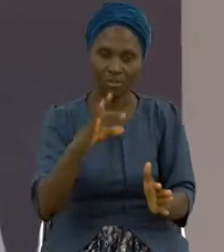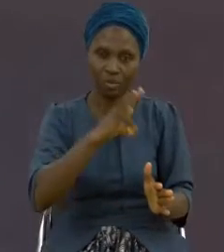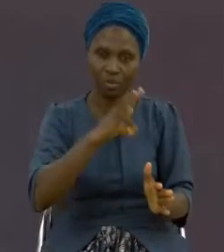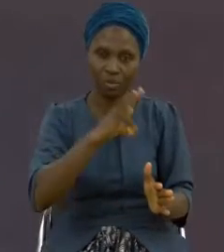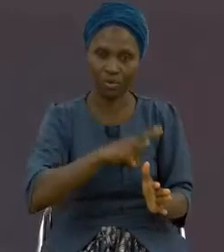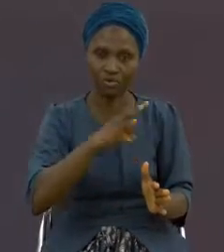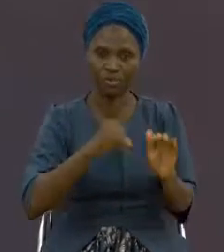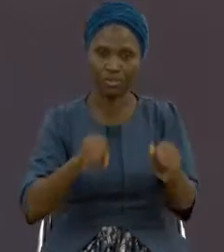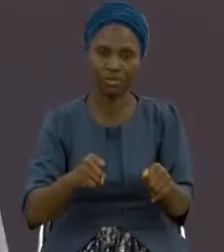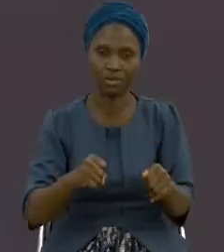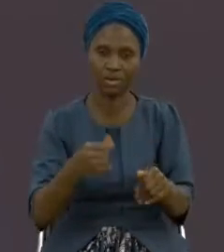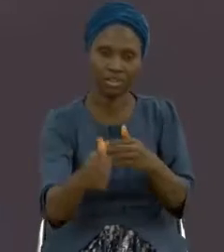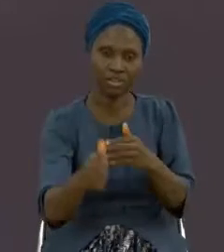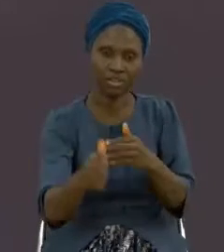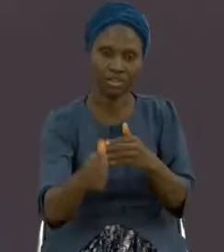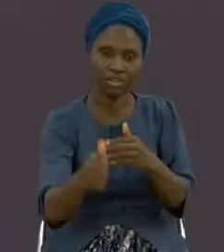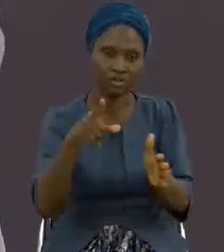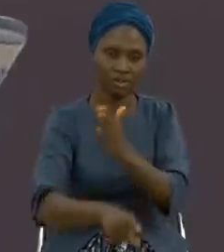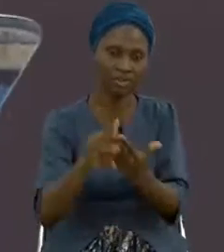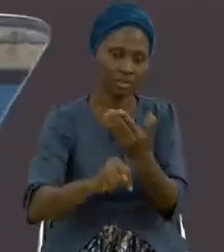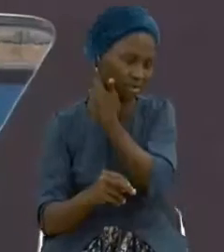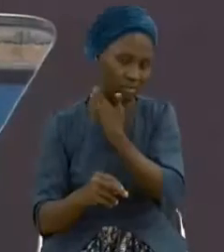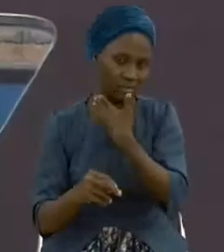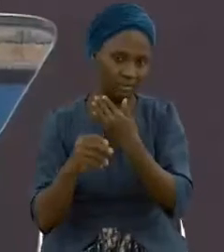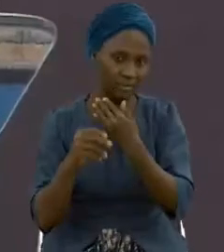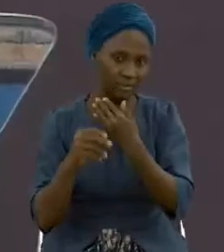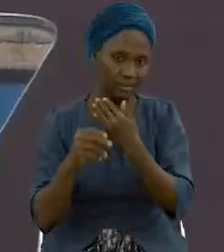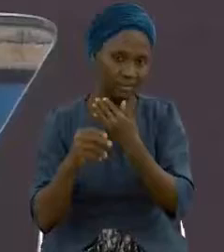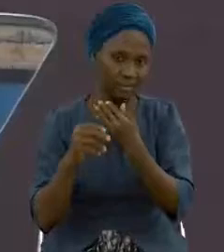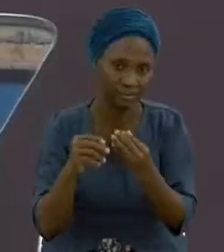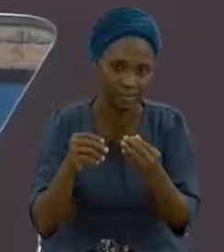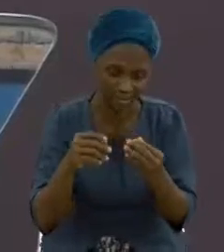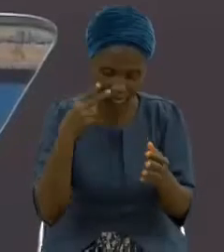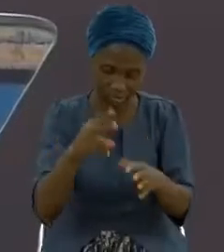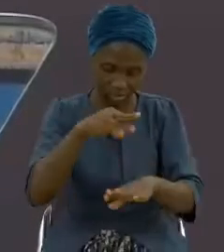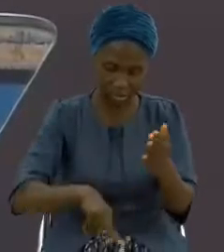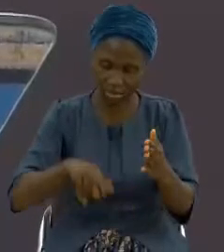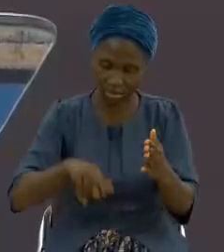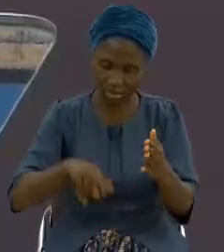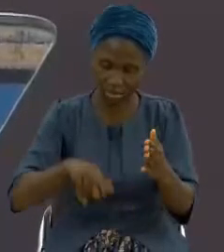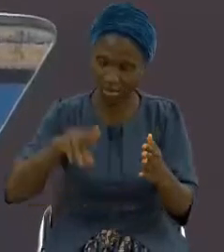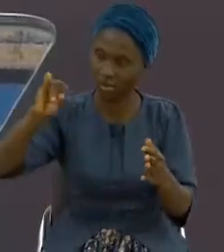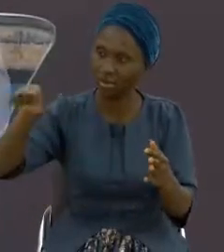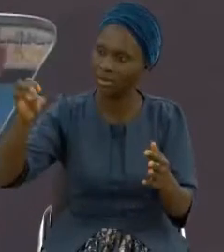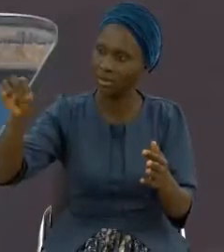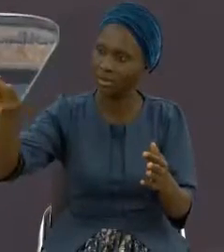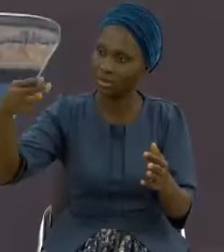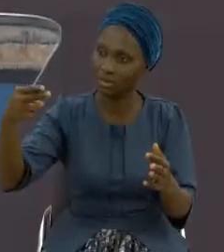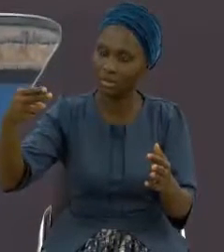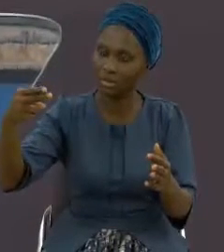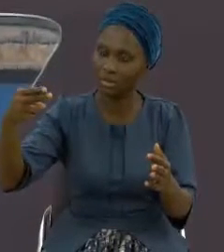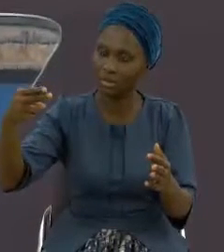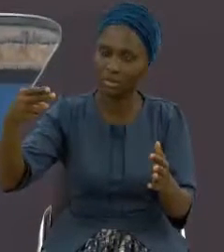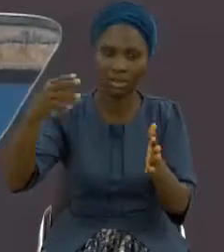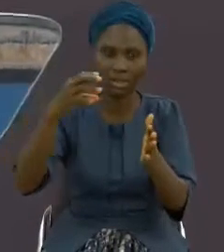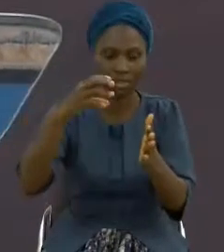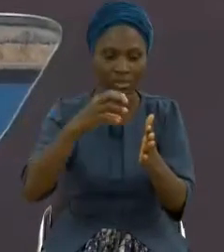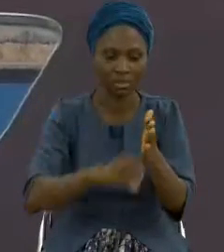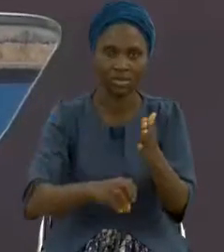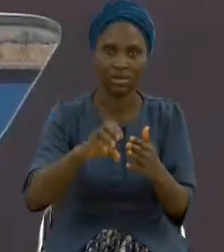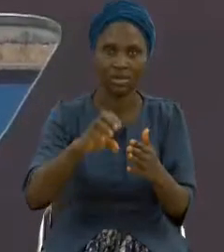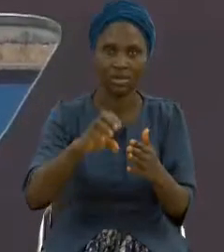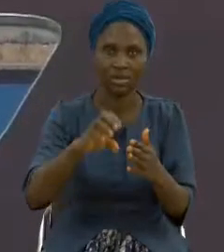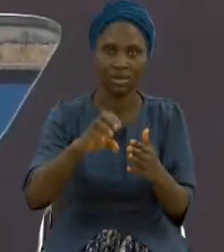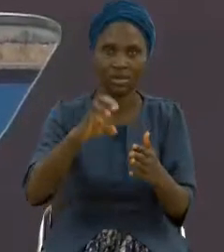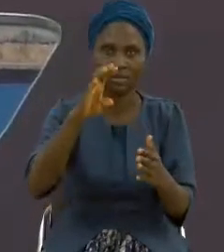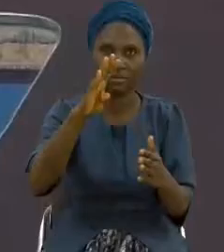Look at Jeremiah chapter 45, the first part of verse